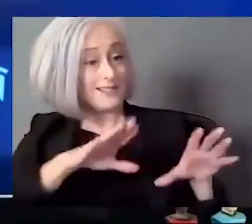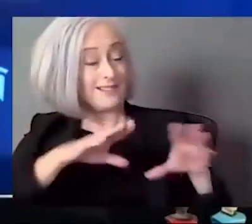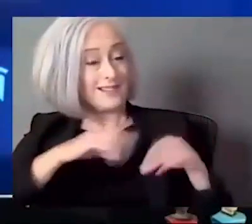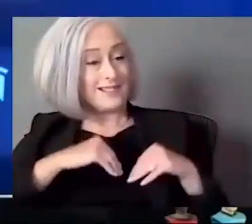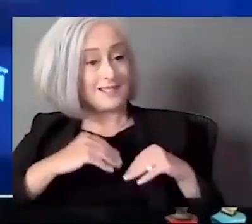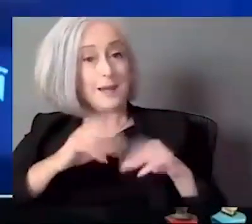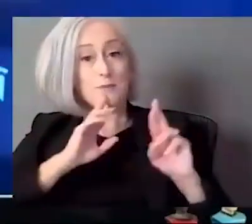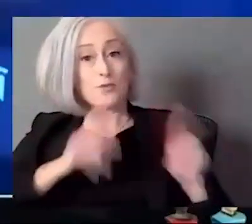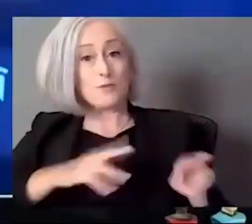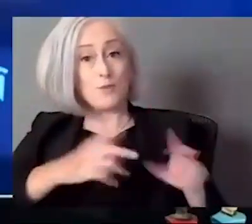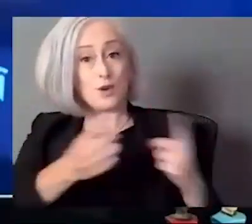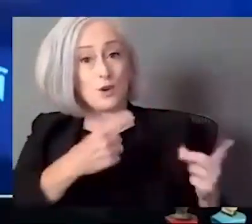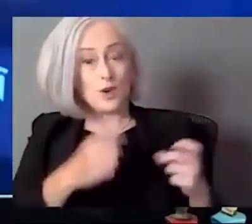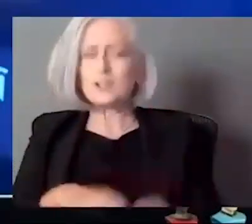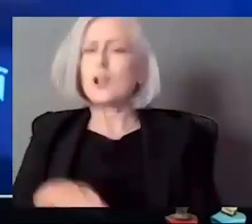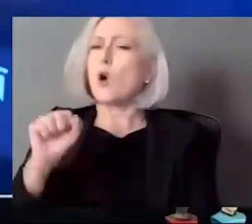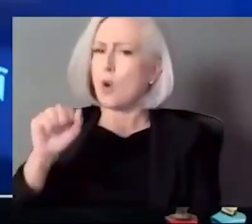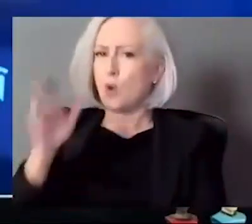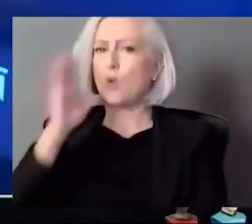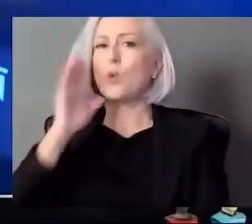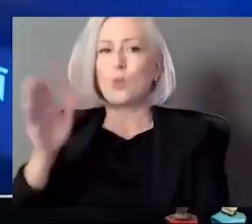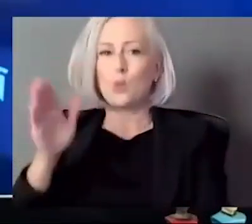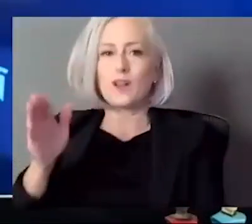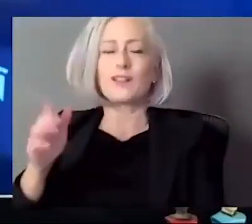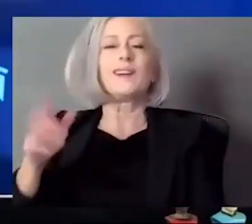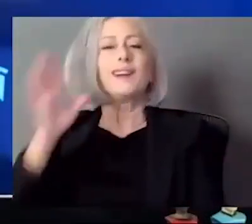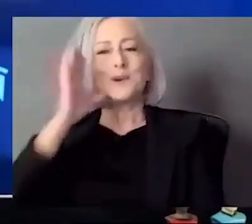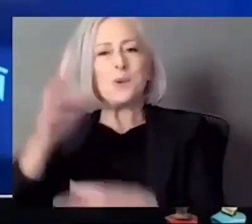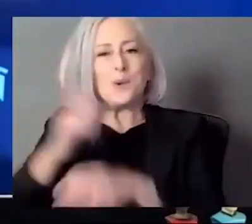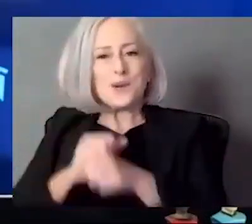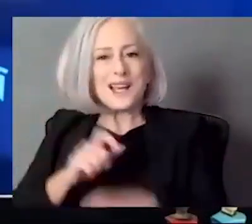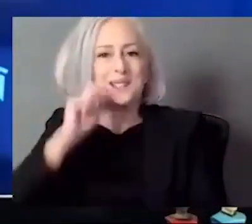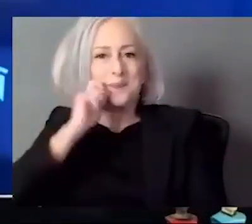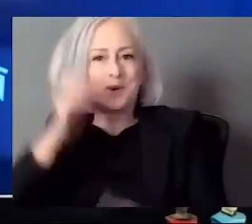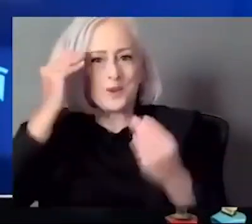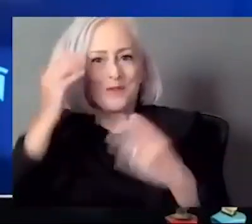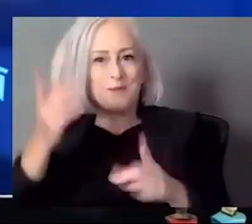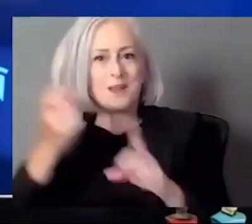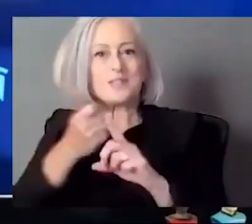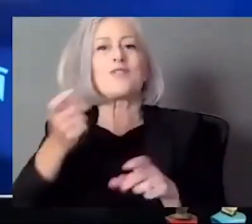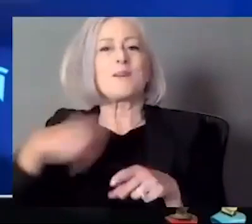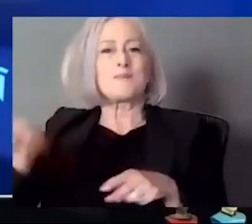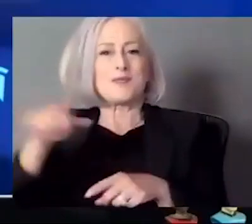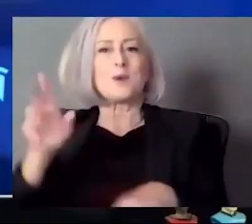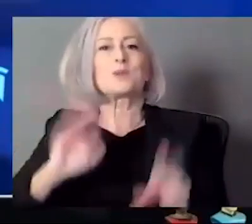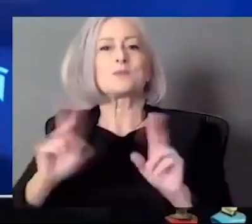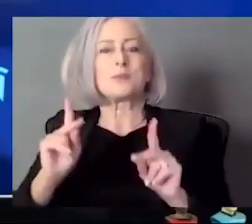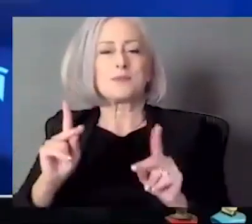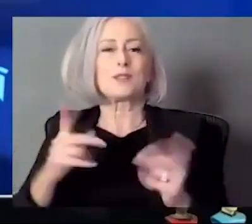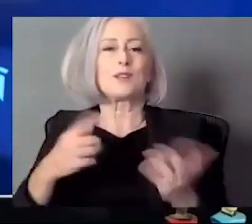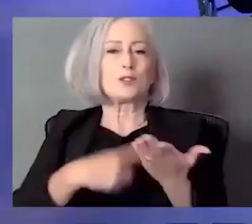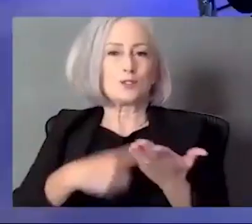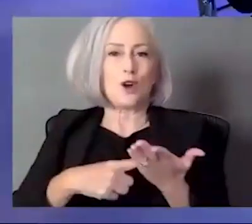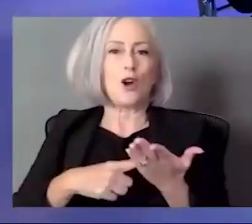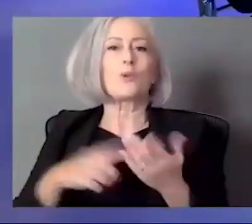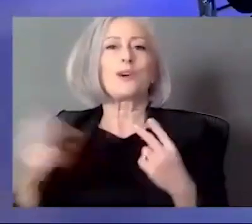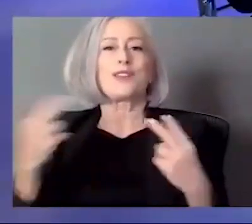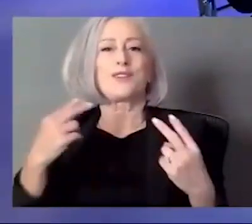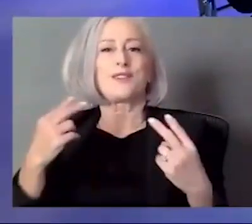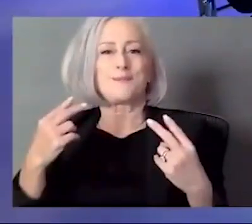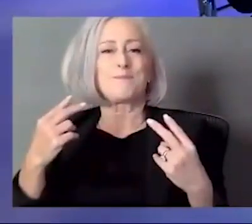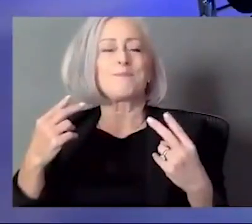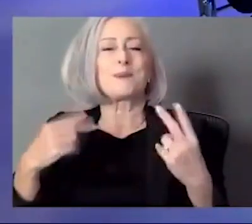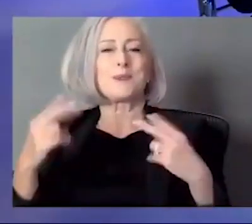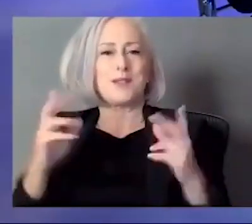wants to think, hey, we got to get some cool information from these folks. Happy to listen to them. Happy to talk to viewers, too. That's the best. Okay, but next week you're